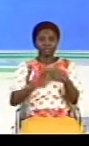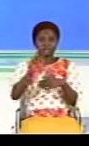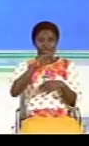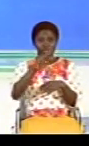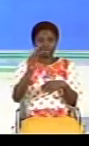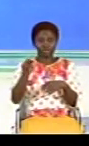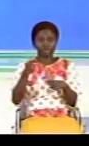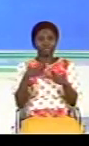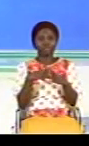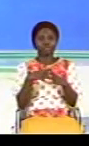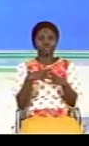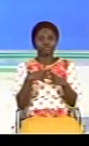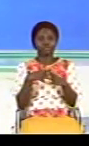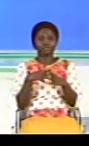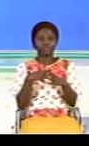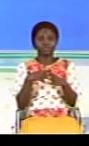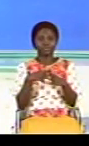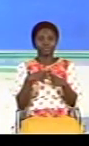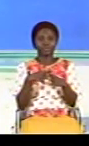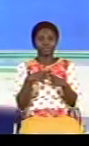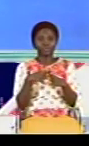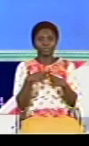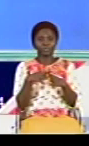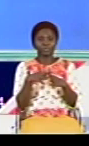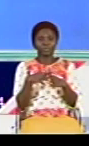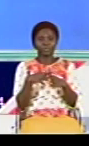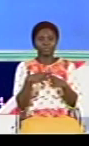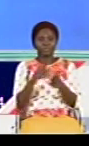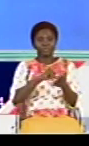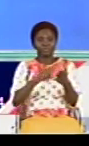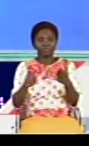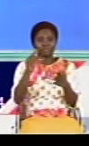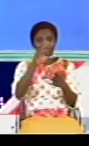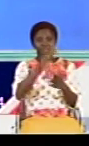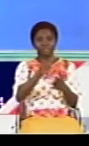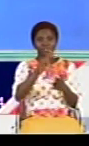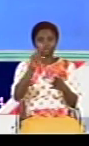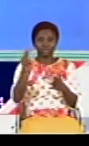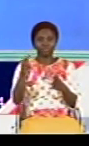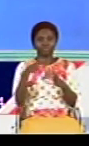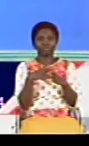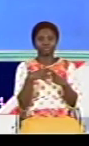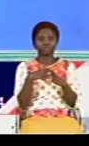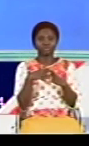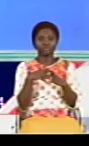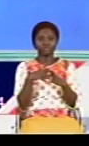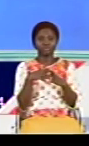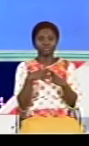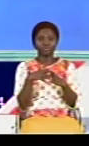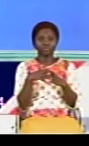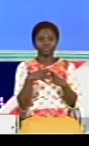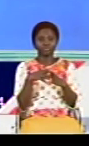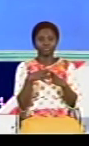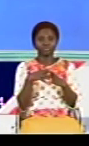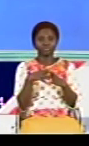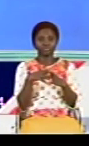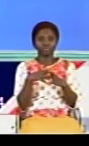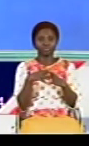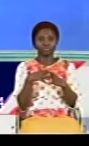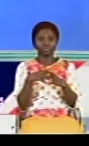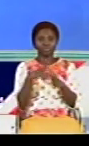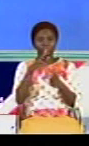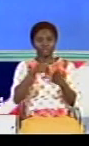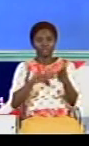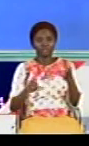22, I'm reading from verse 32, Numbers chapter 22, reading from